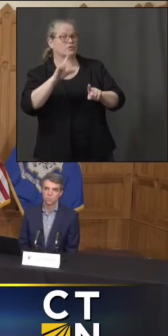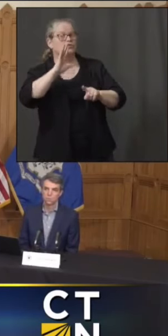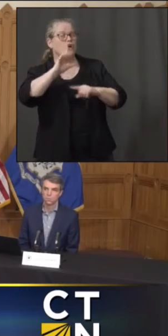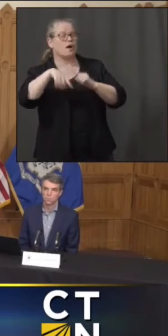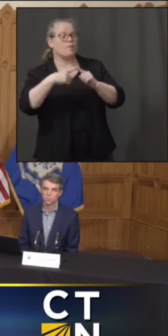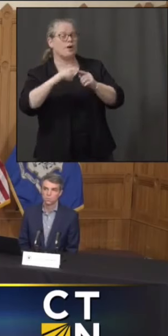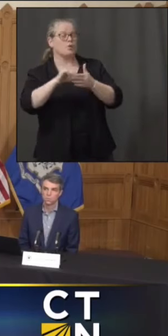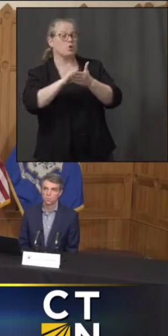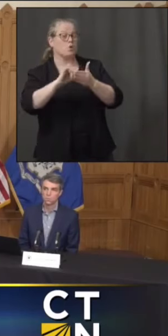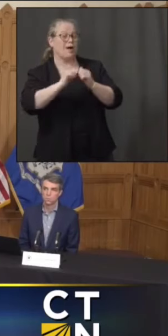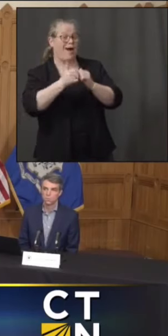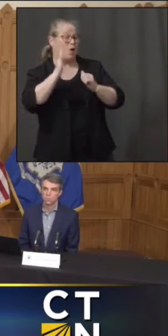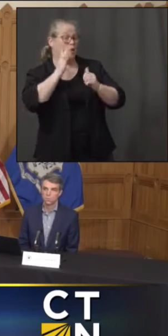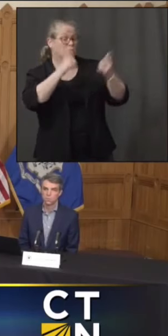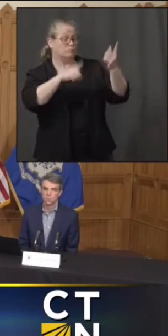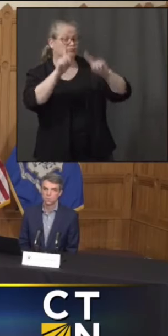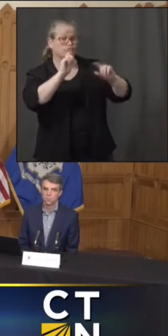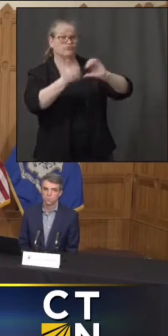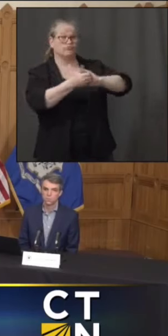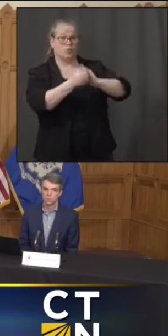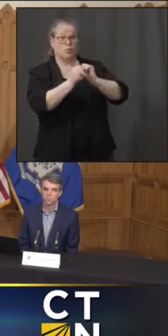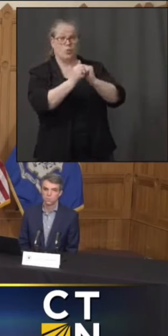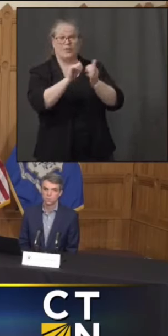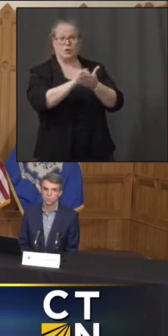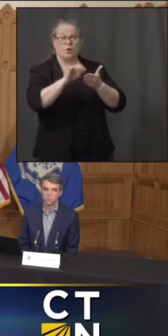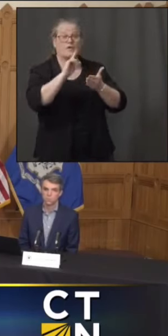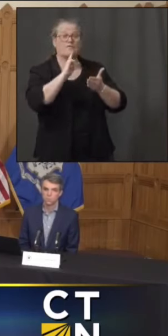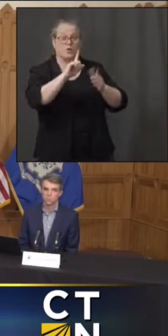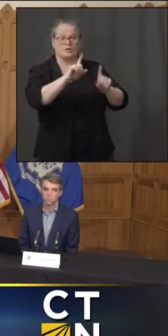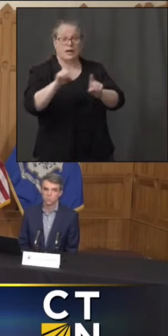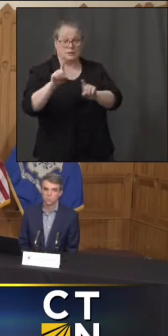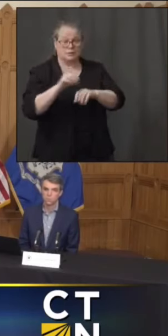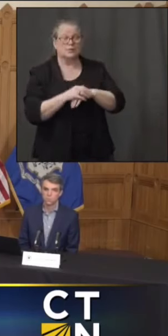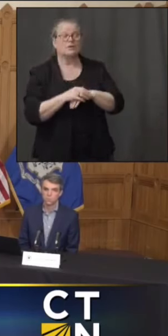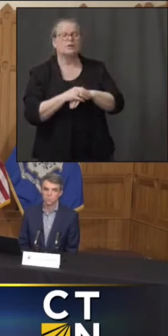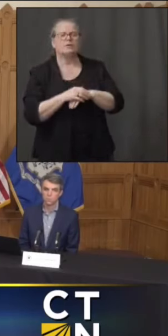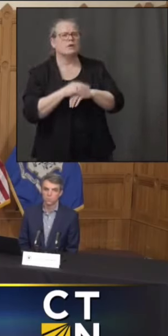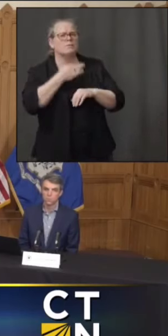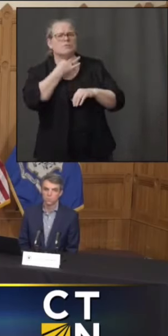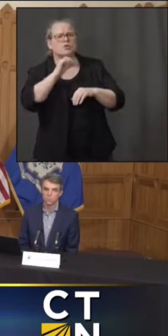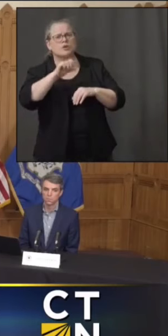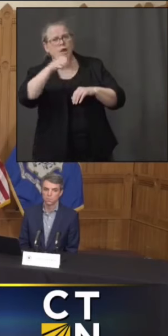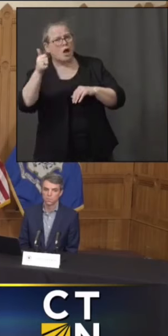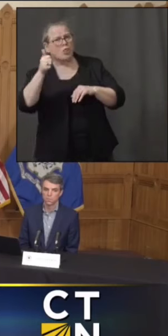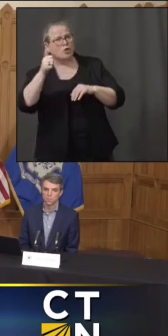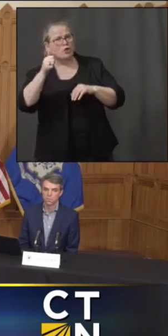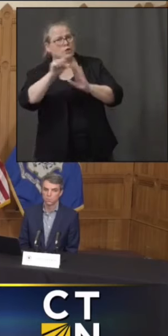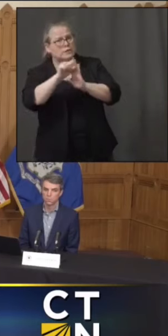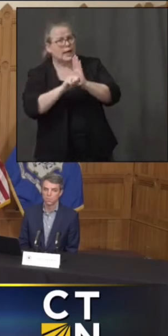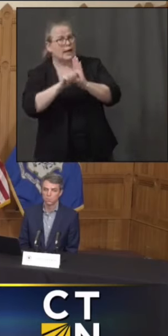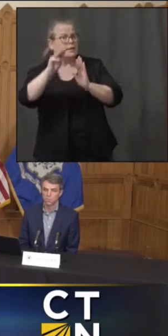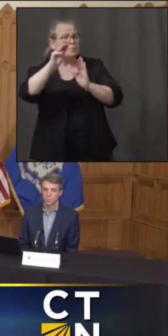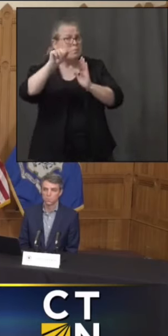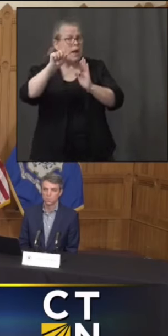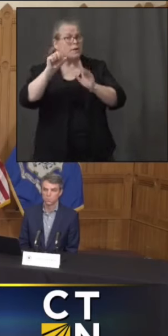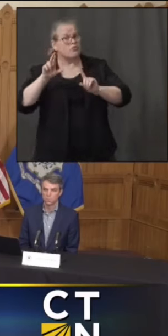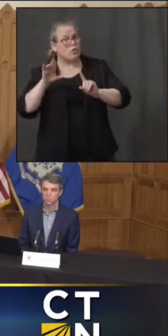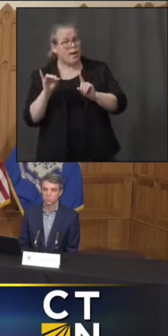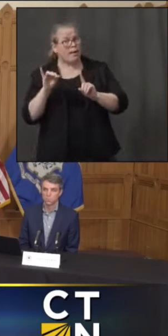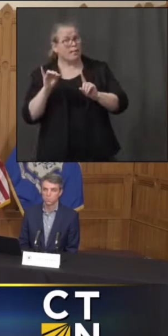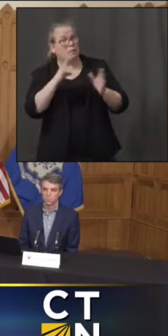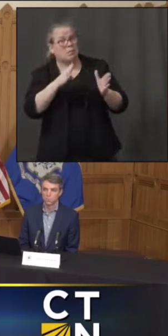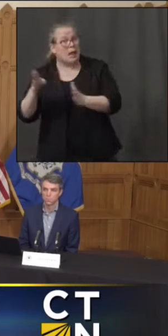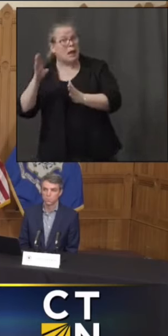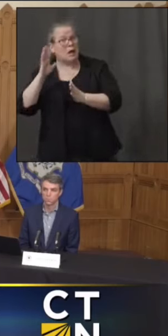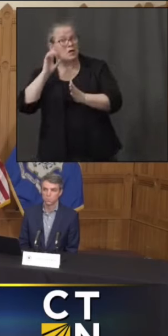tracing. Could you also talk about maybe how you're going to be working with other close states like Massachusetts and Rhode Island? Will the Department of Public